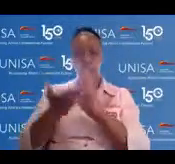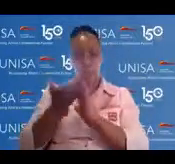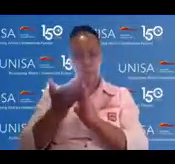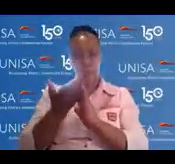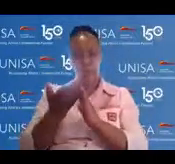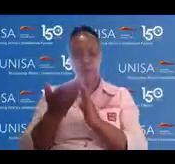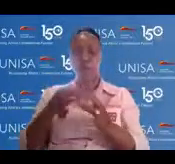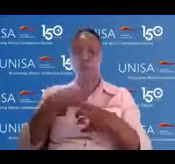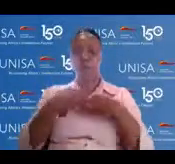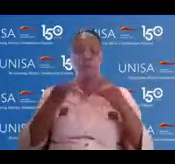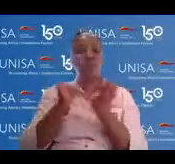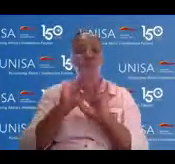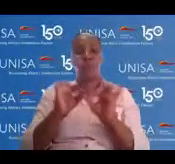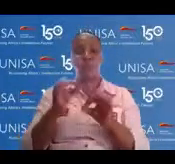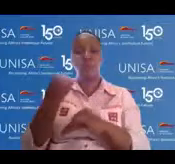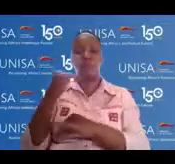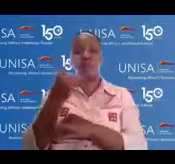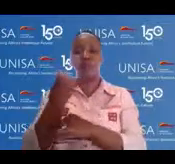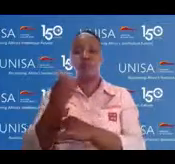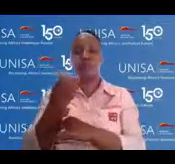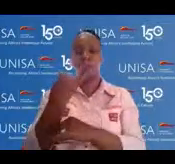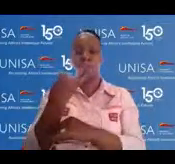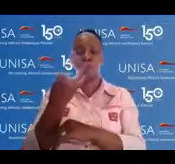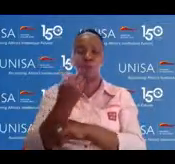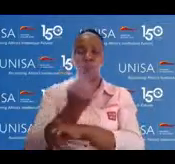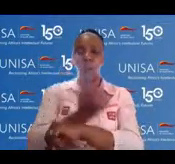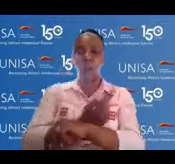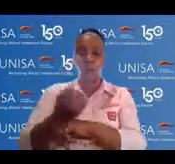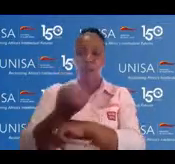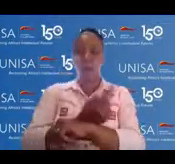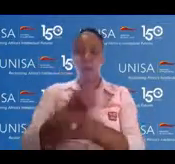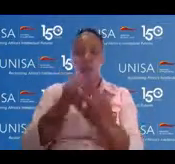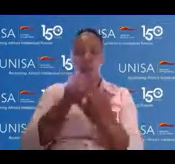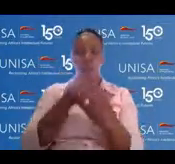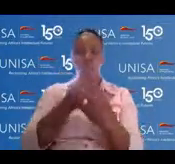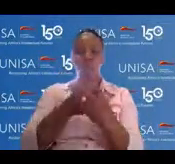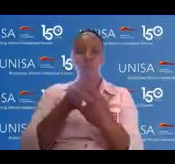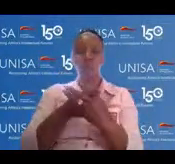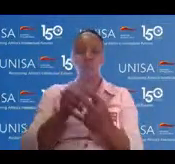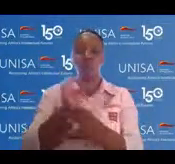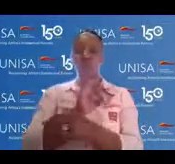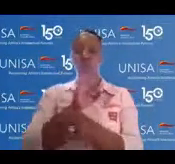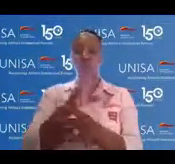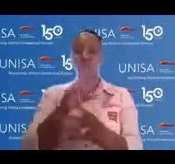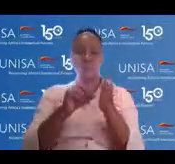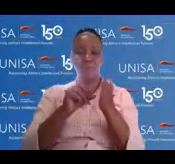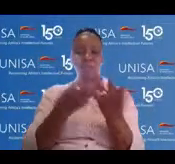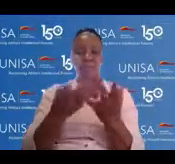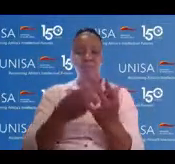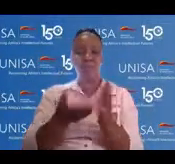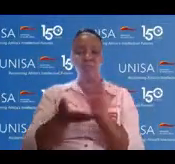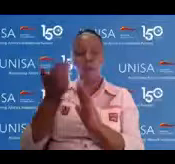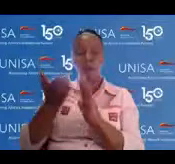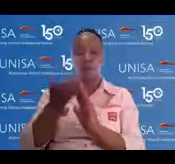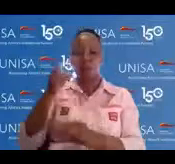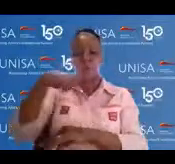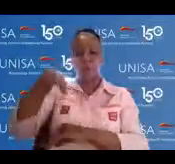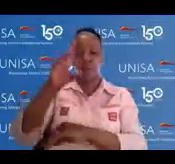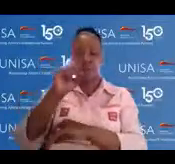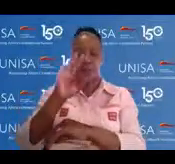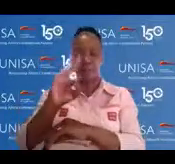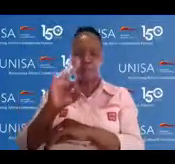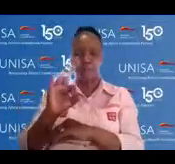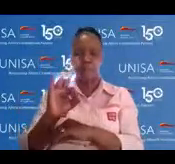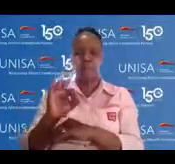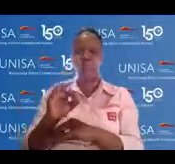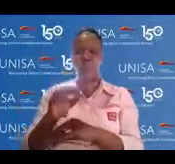that 24-hour window, as long as you got to the step where you click on upload PDF. Now, in this